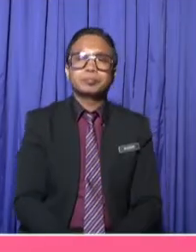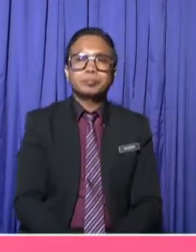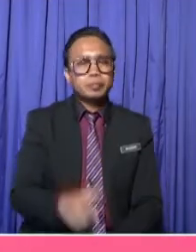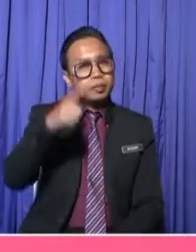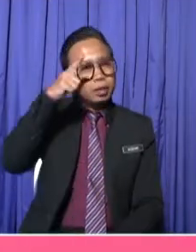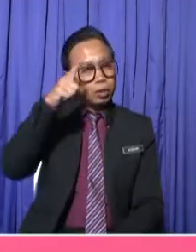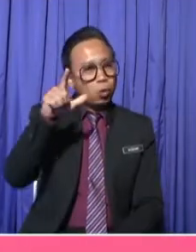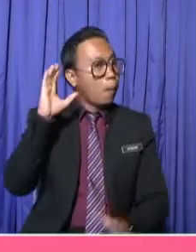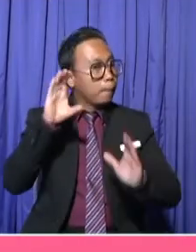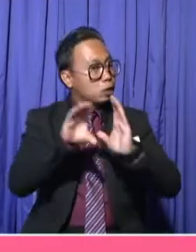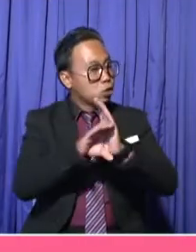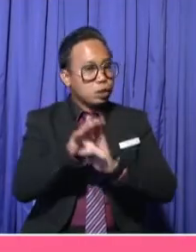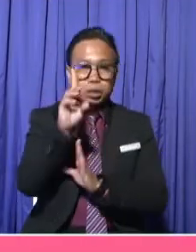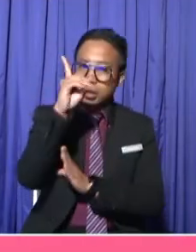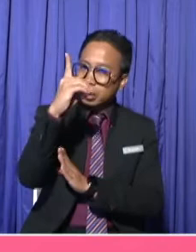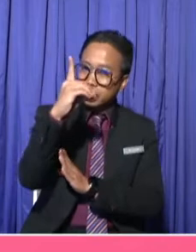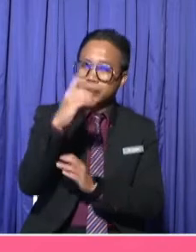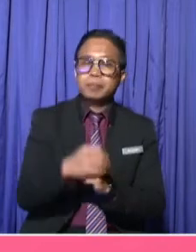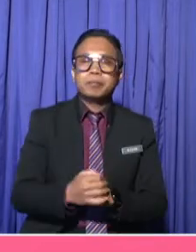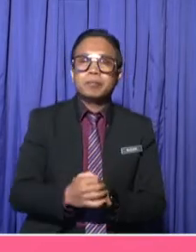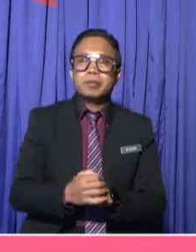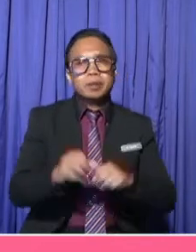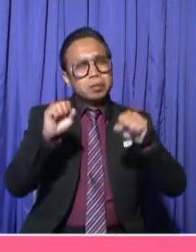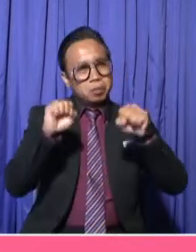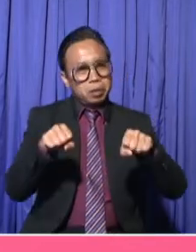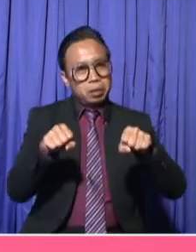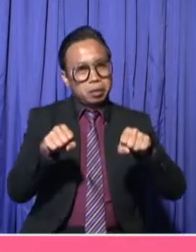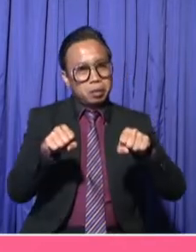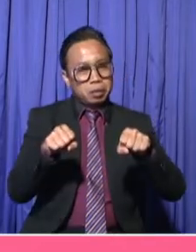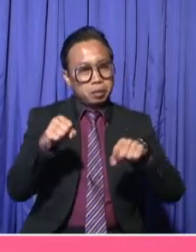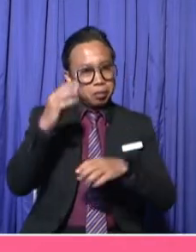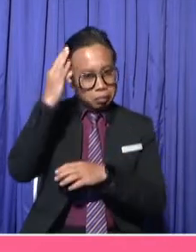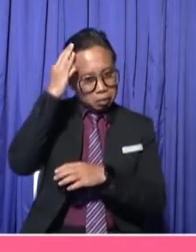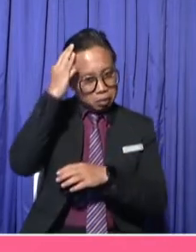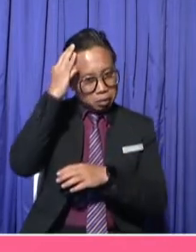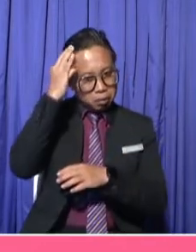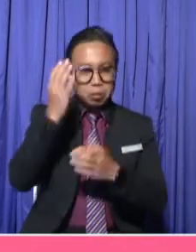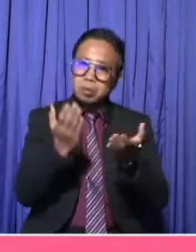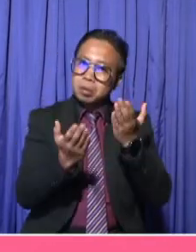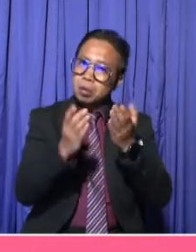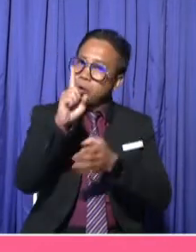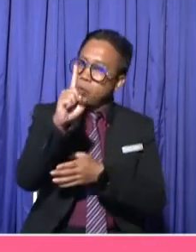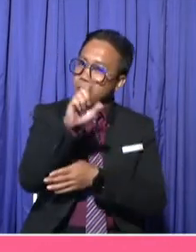Look at picture D. Can we consider this as 1/2?